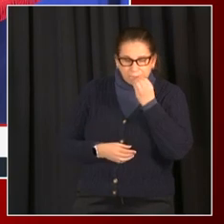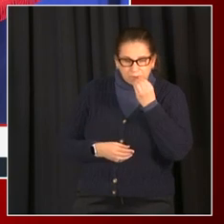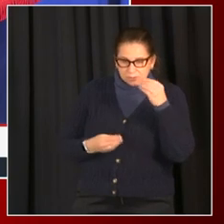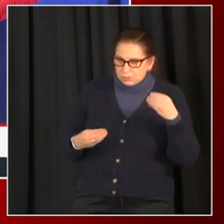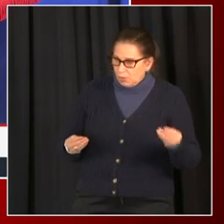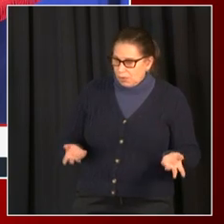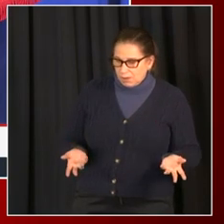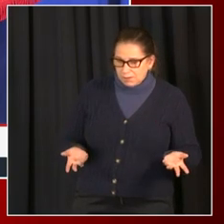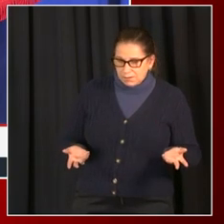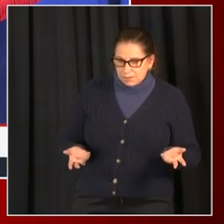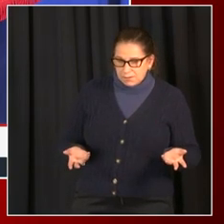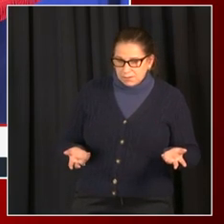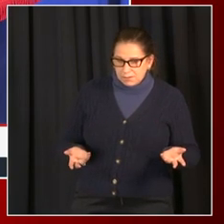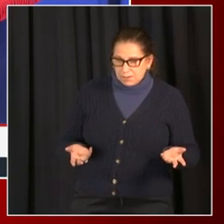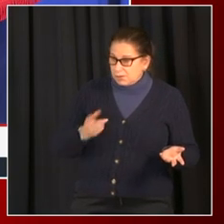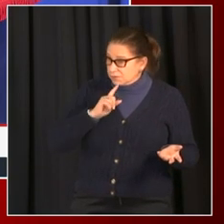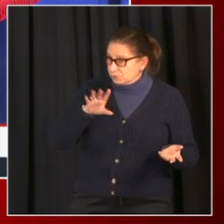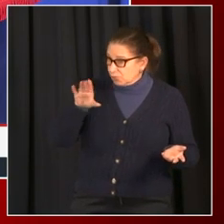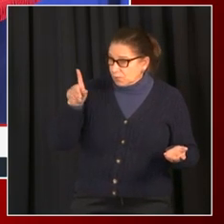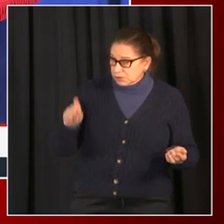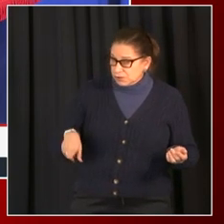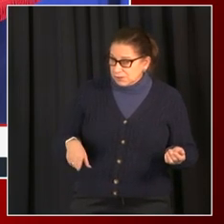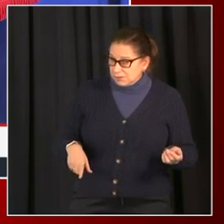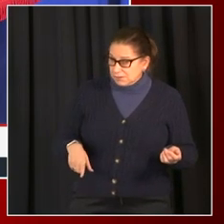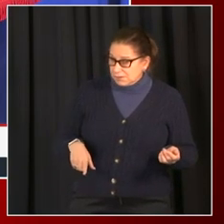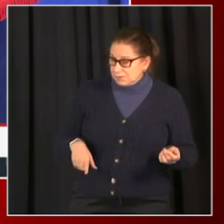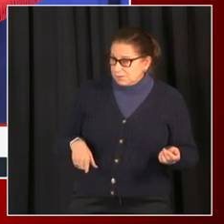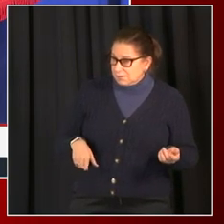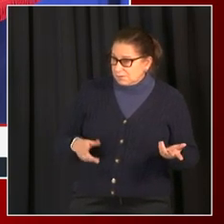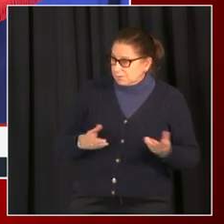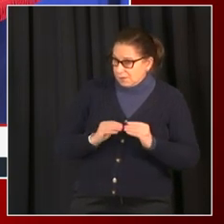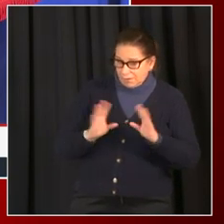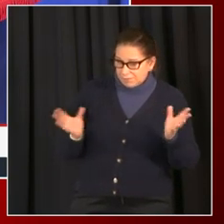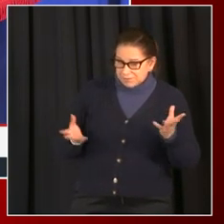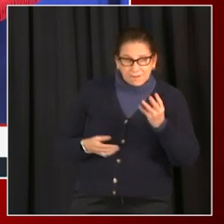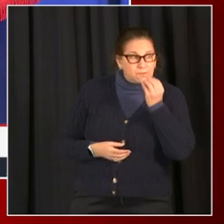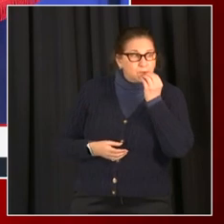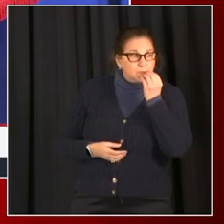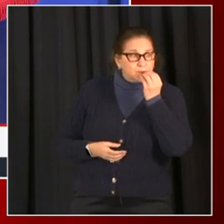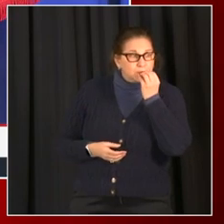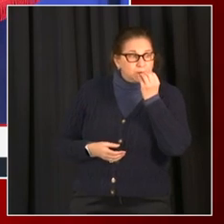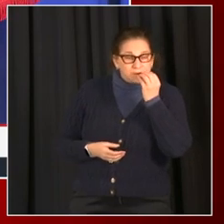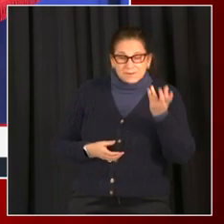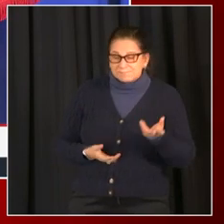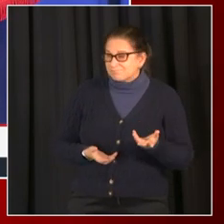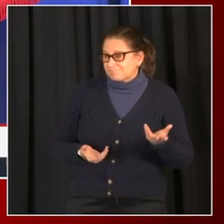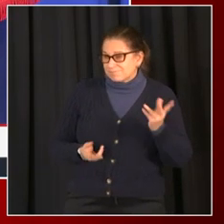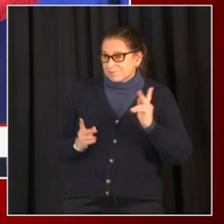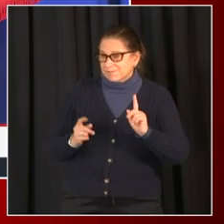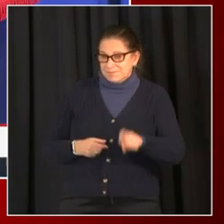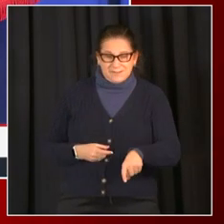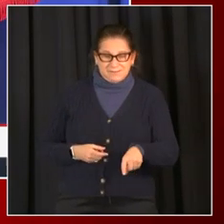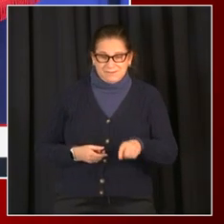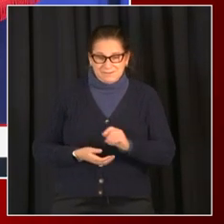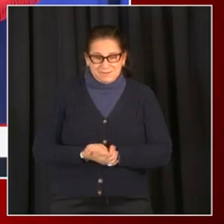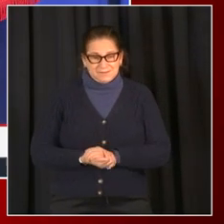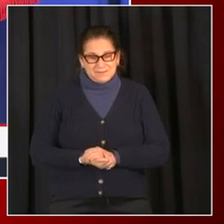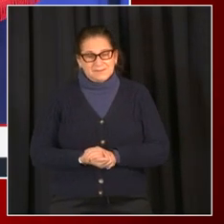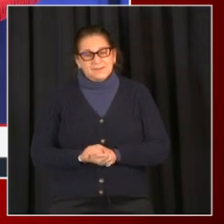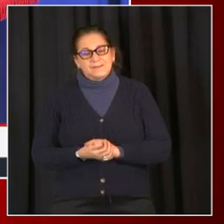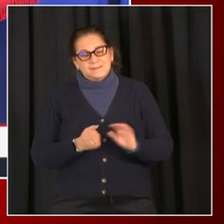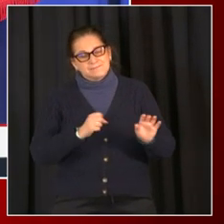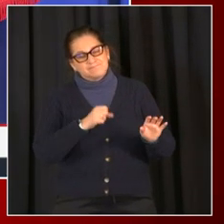stores. You can't see why we can't do that. It seems pretty obvious. But I can also